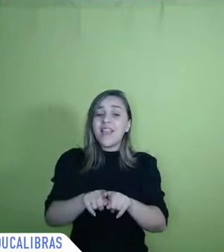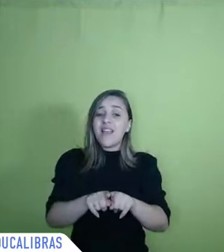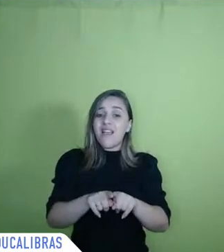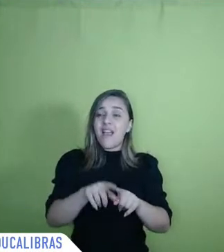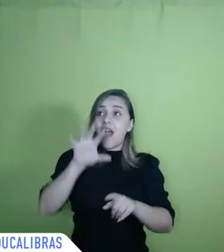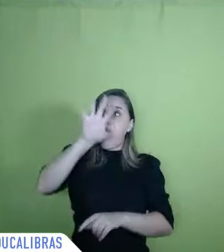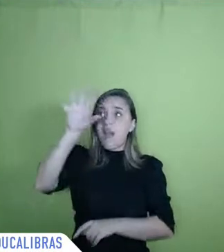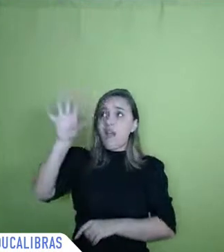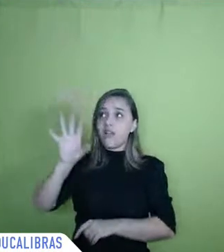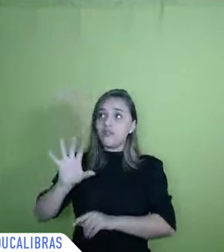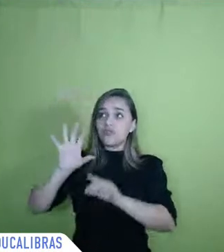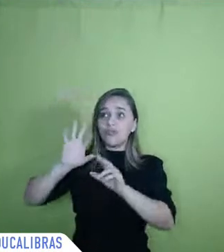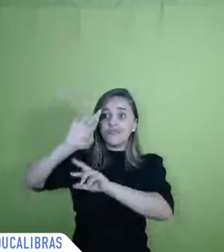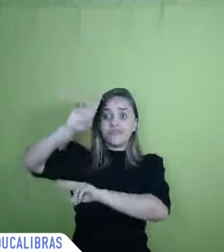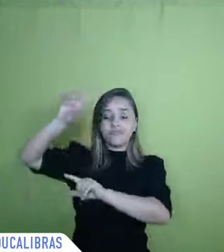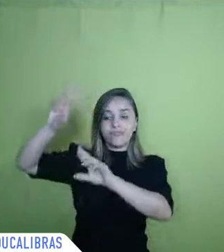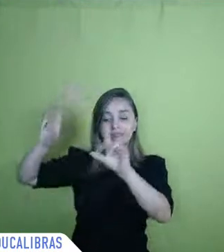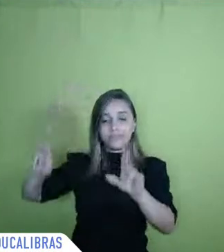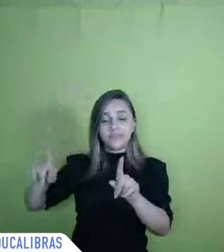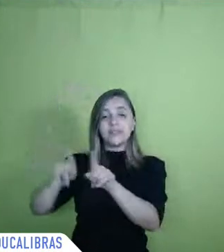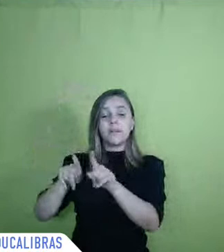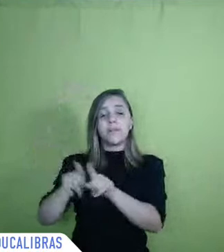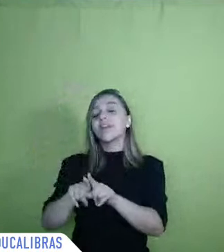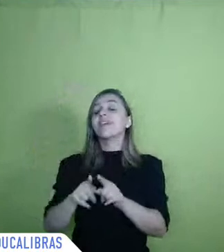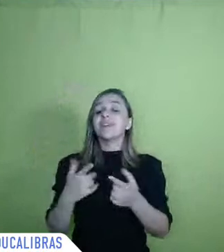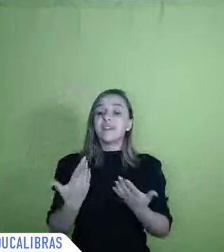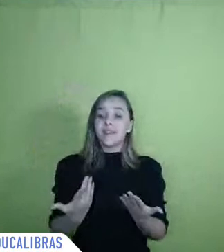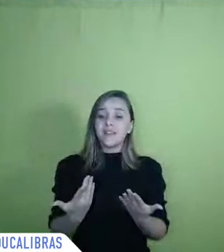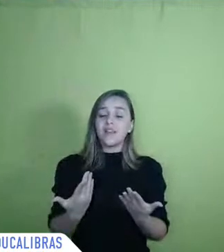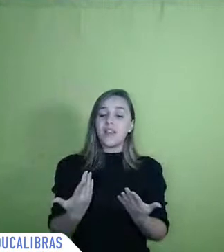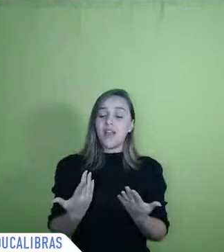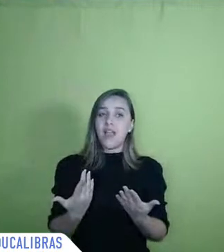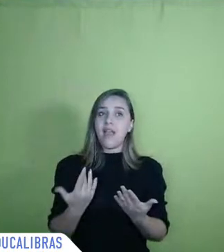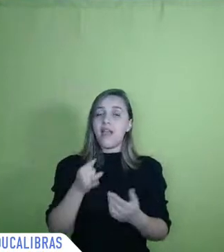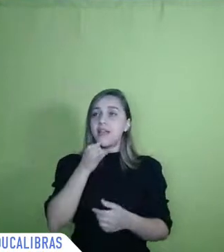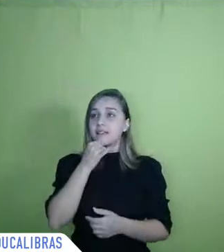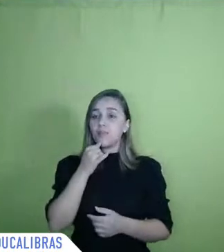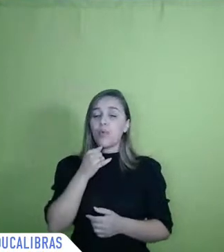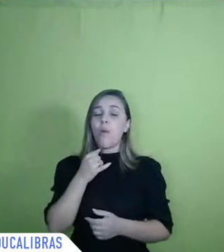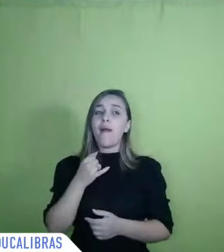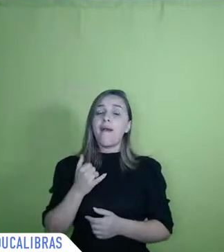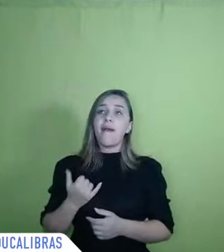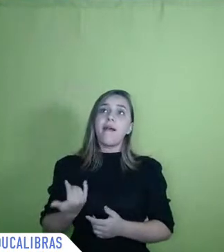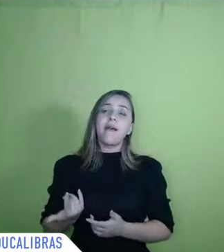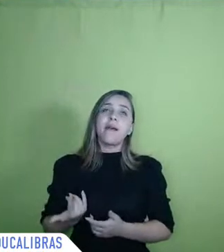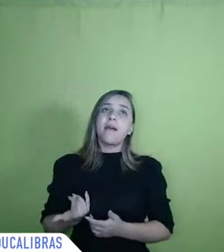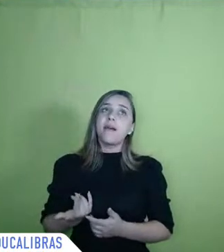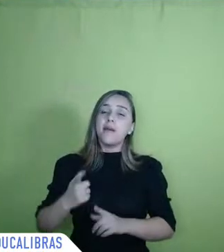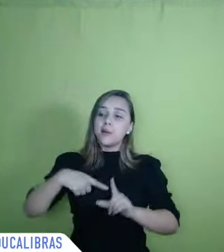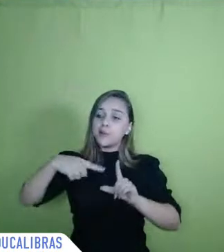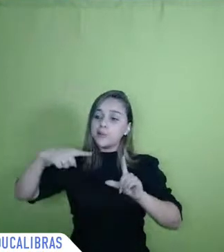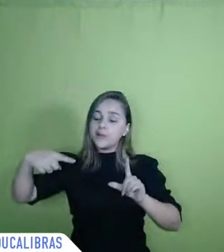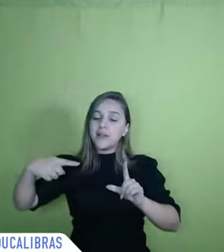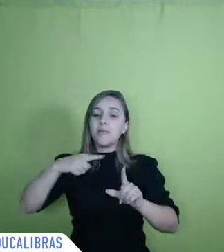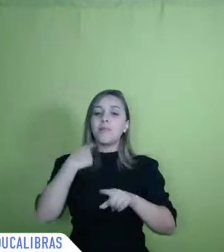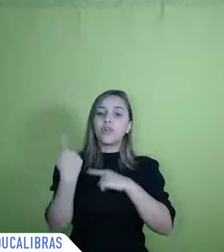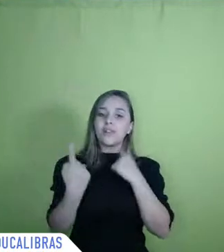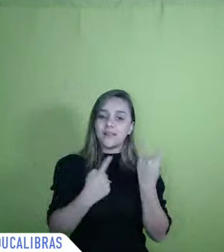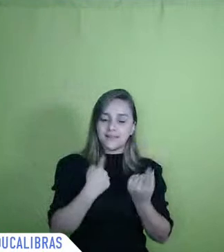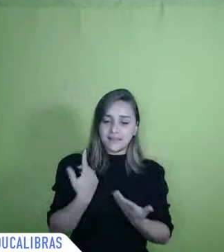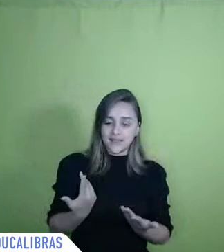component, a structural component, and a social component that mentions mortality rate and